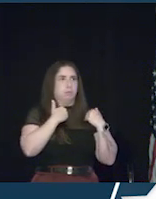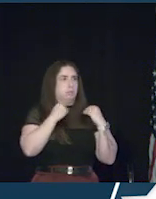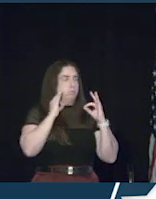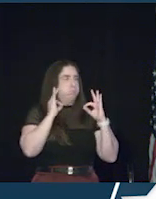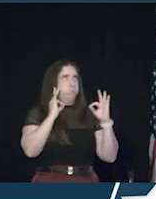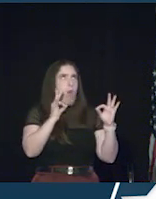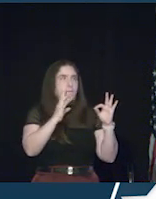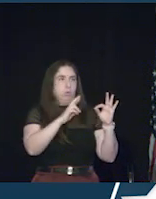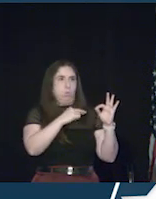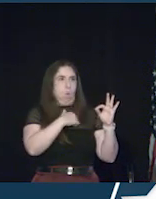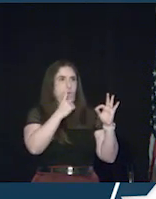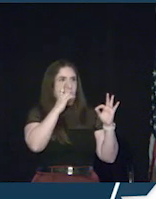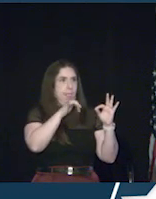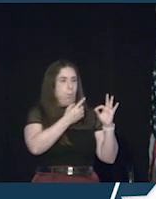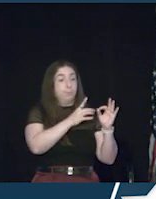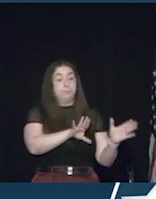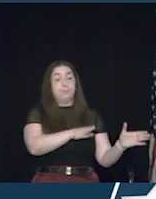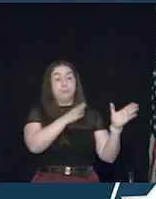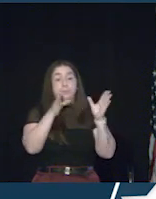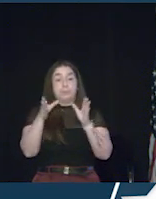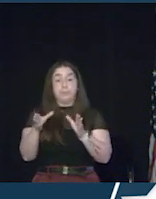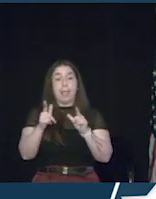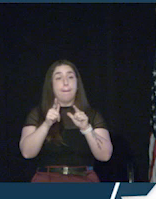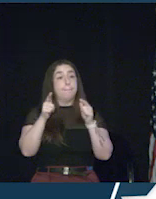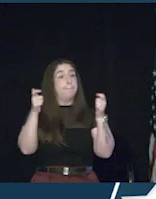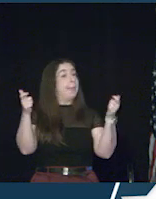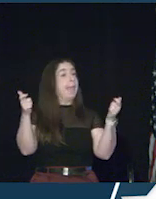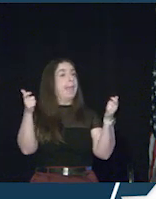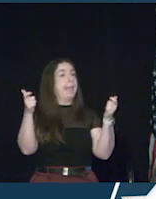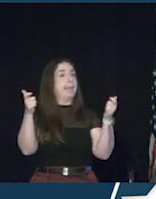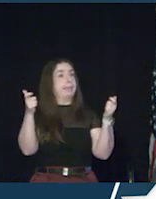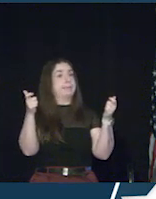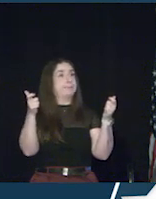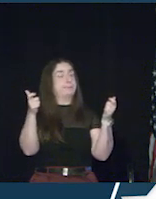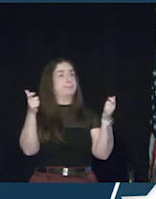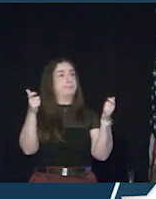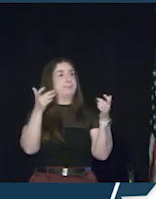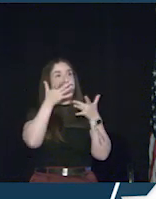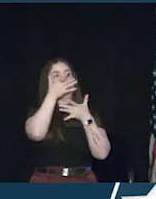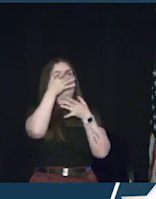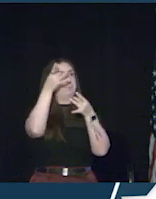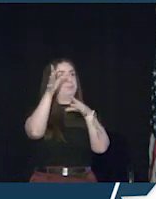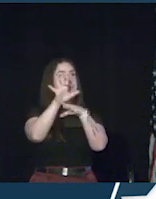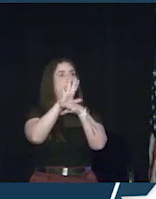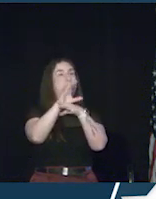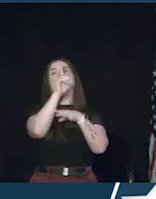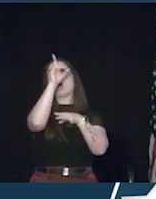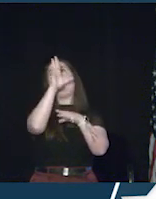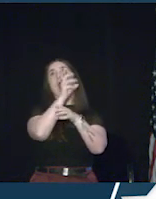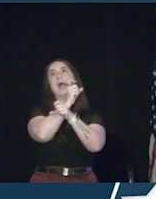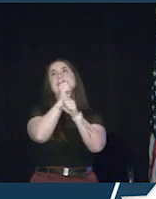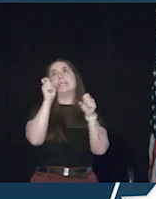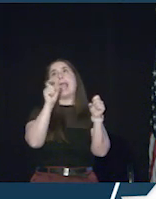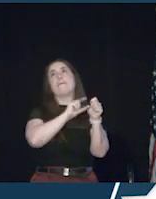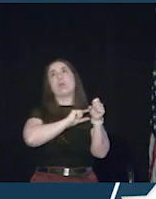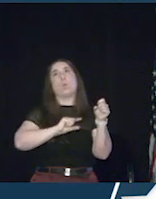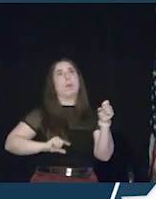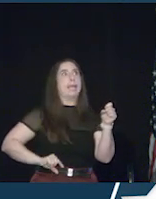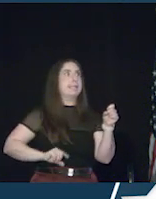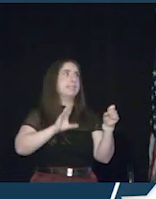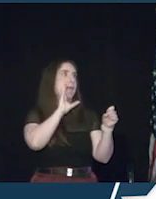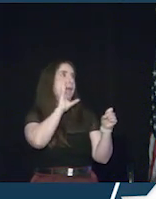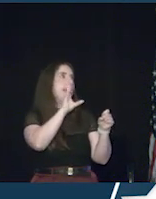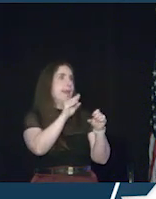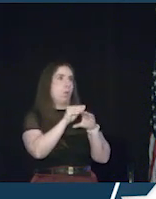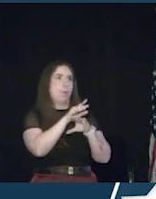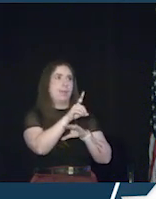film. And the other is a big, exuberant film called God Save the Queens. And it'll just make